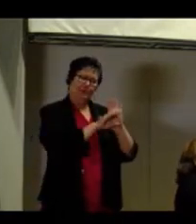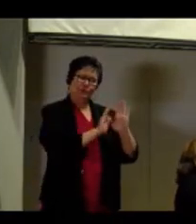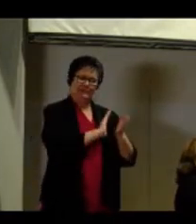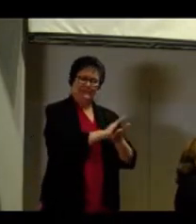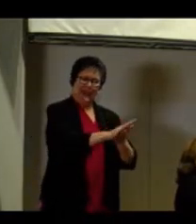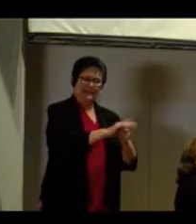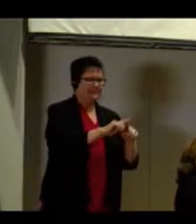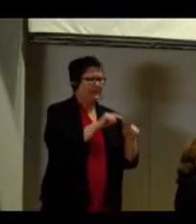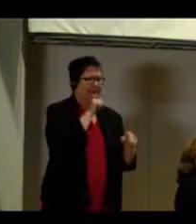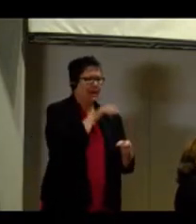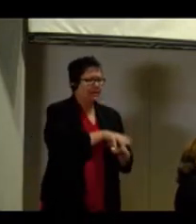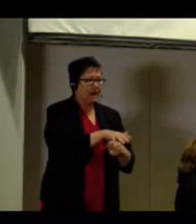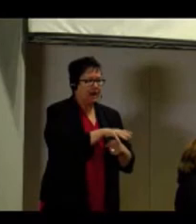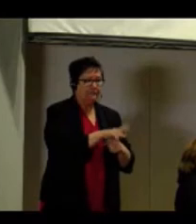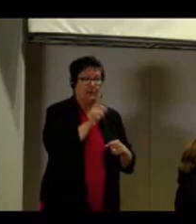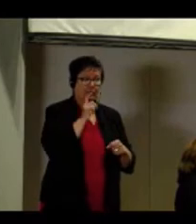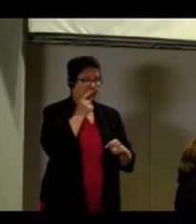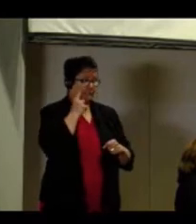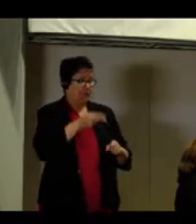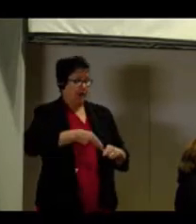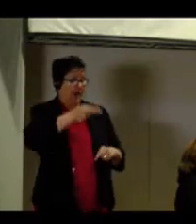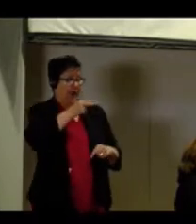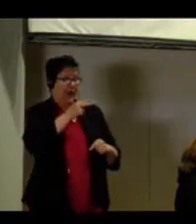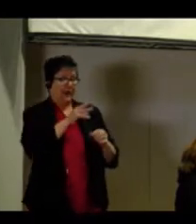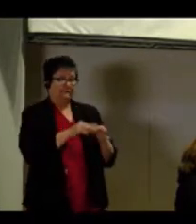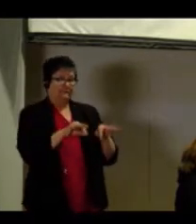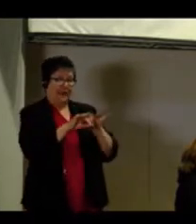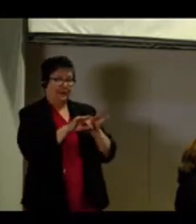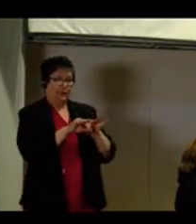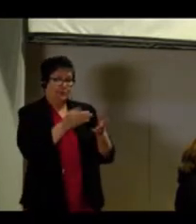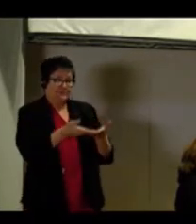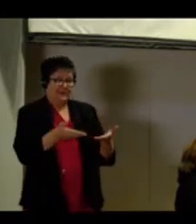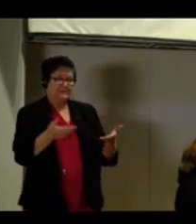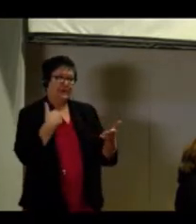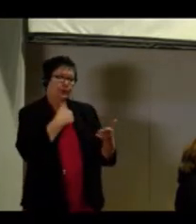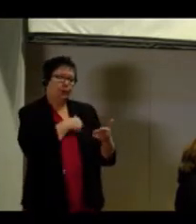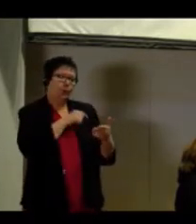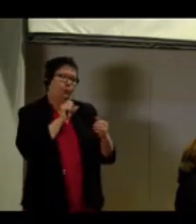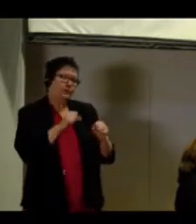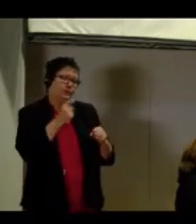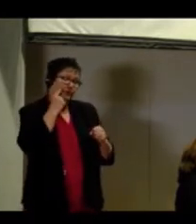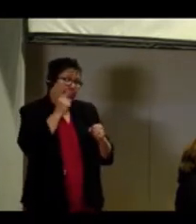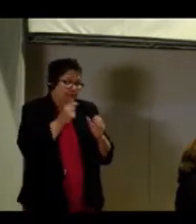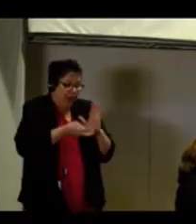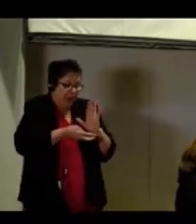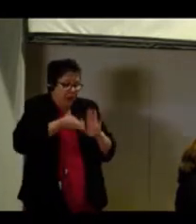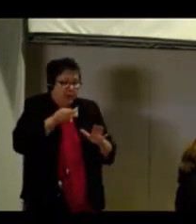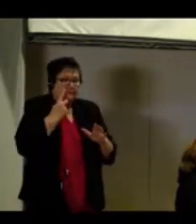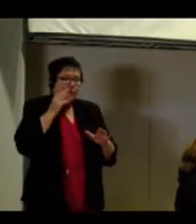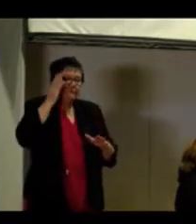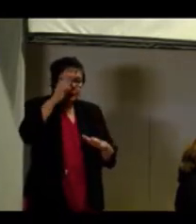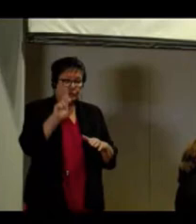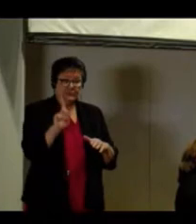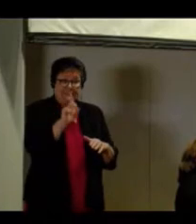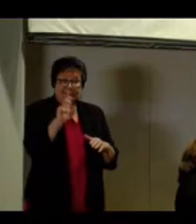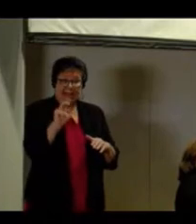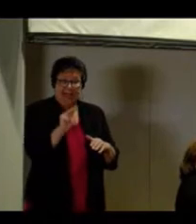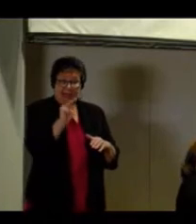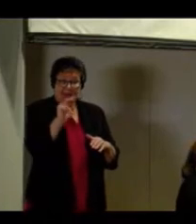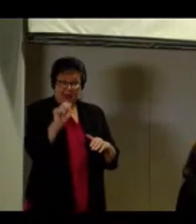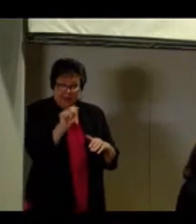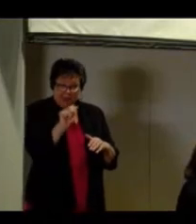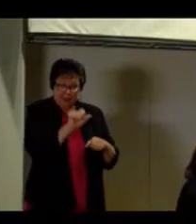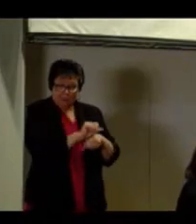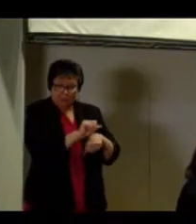we actually, for high-value specimens, we ought to be thinking about taking samples for future DNA work. And it actually, in many of